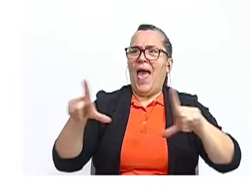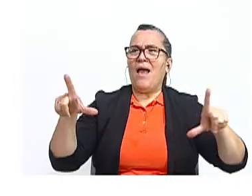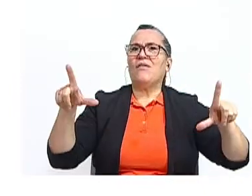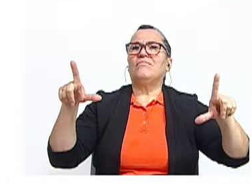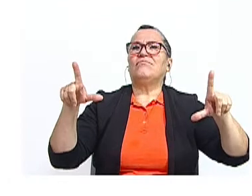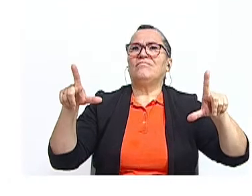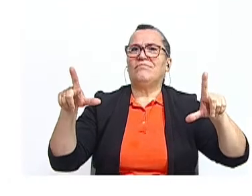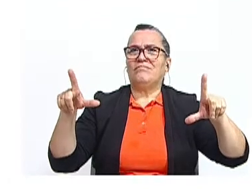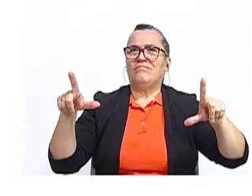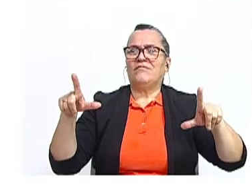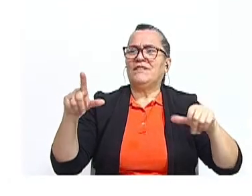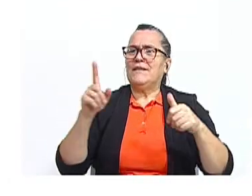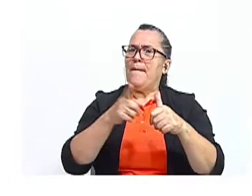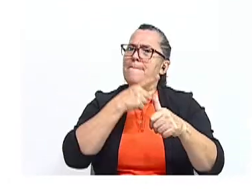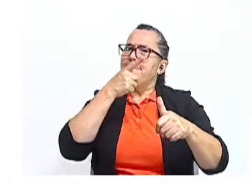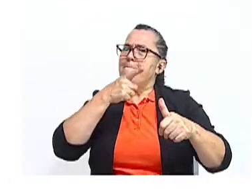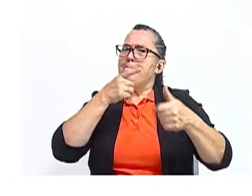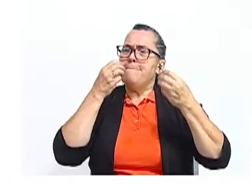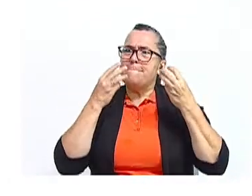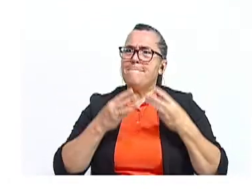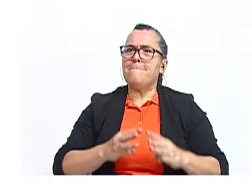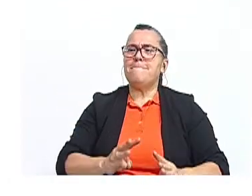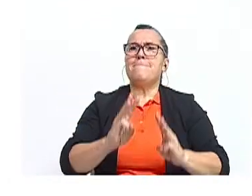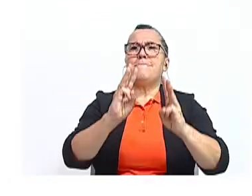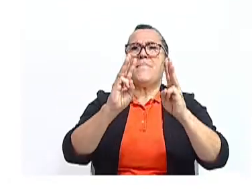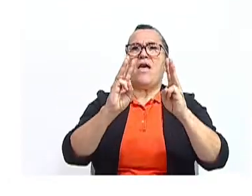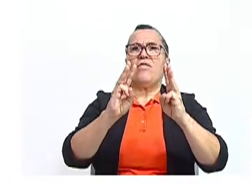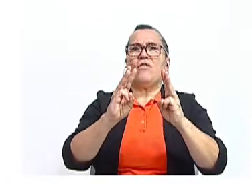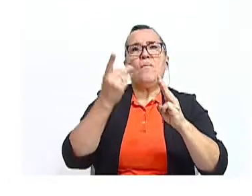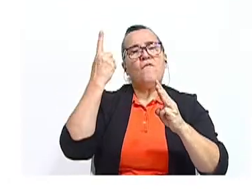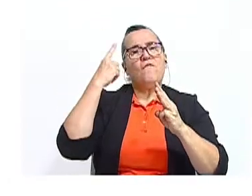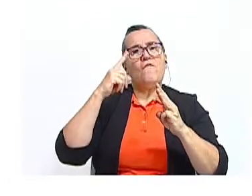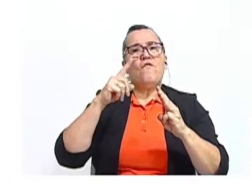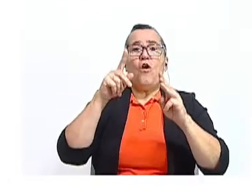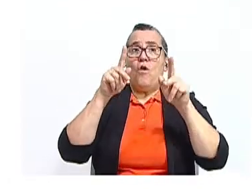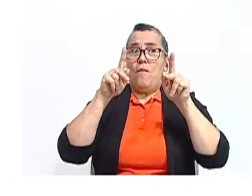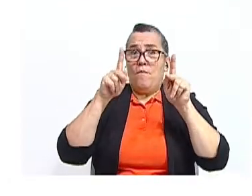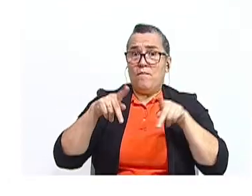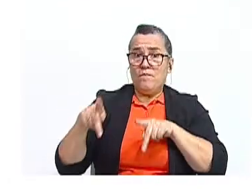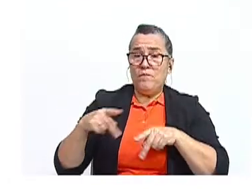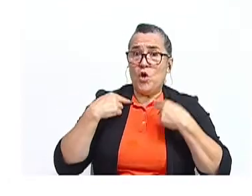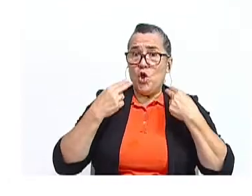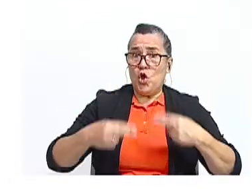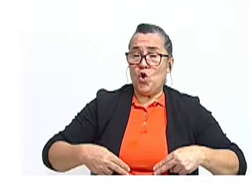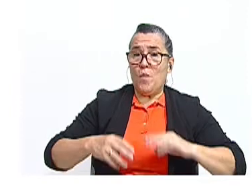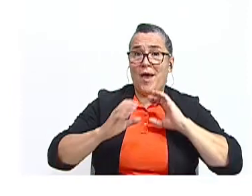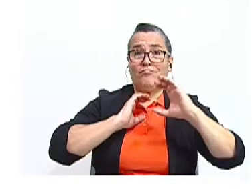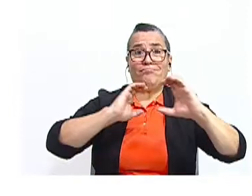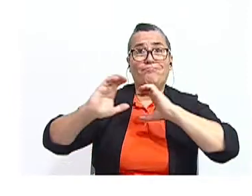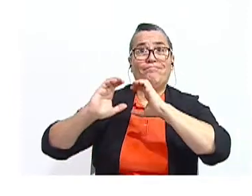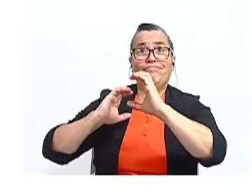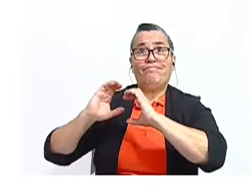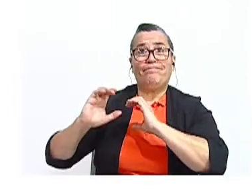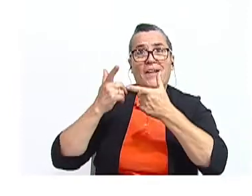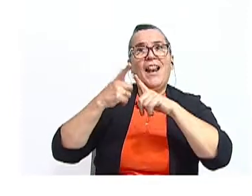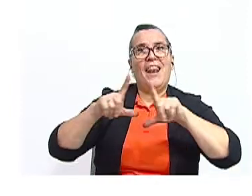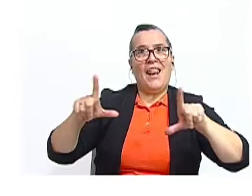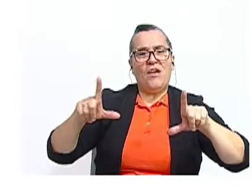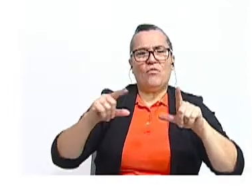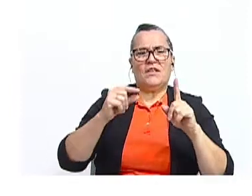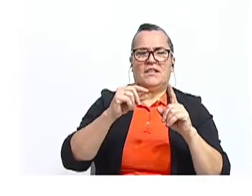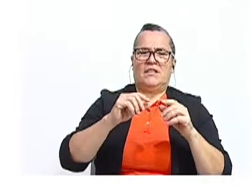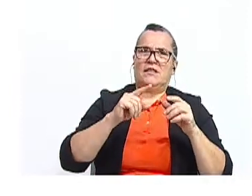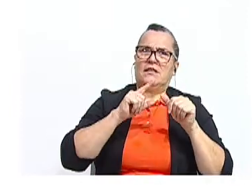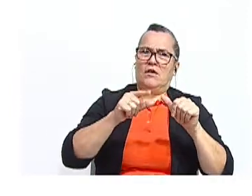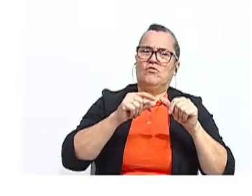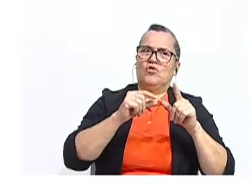language. Language, this is the principal method of human communication, consisting of words